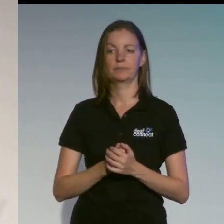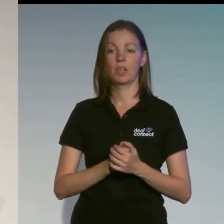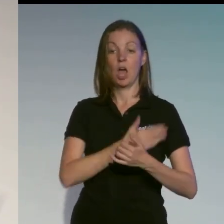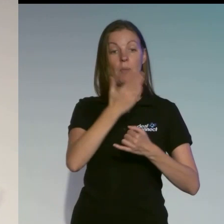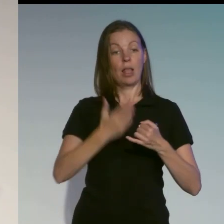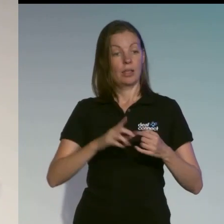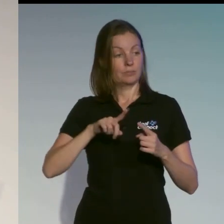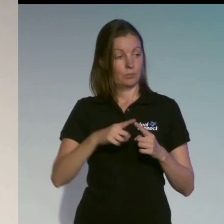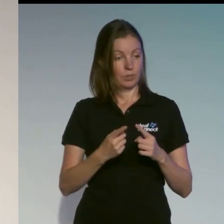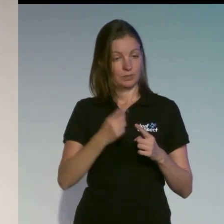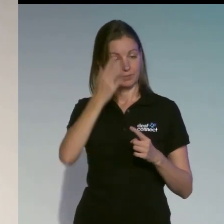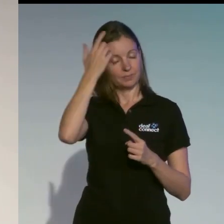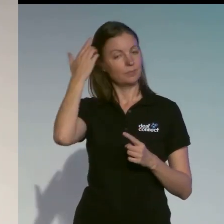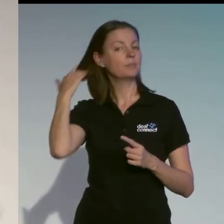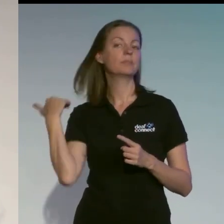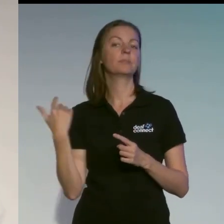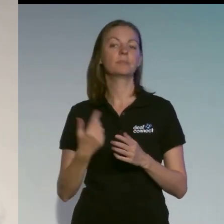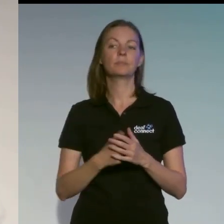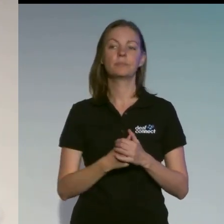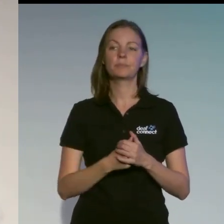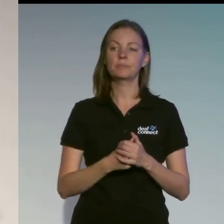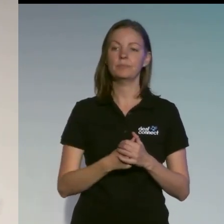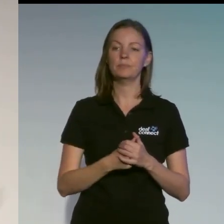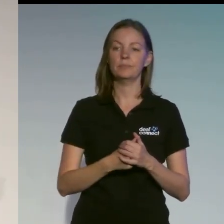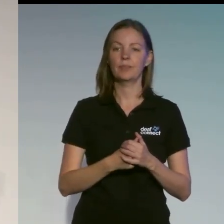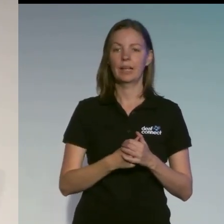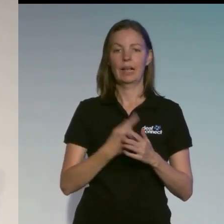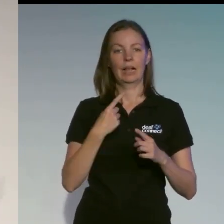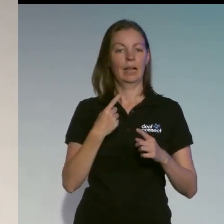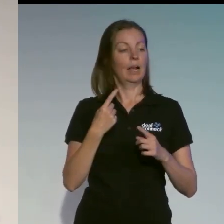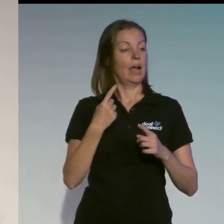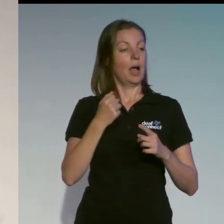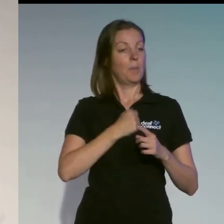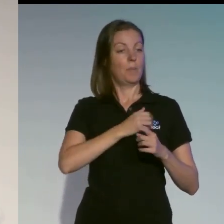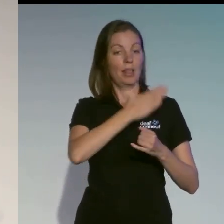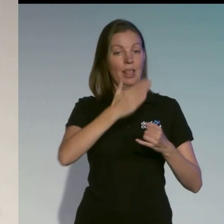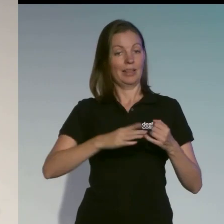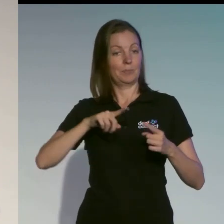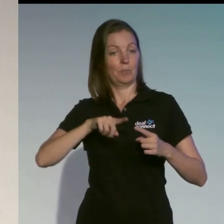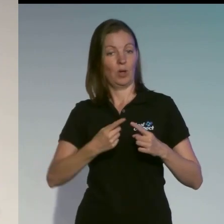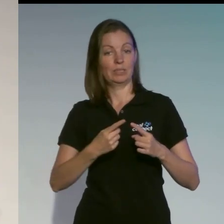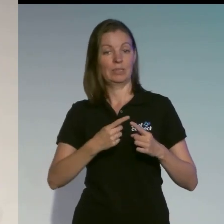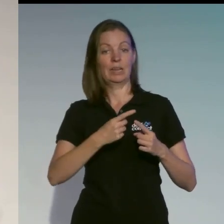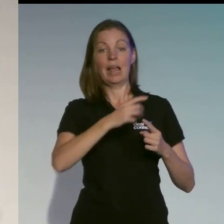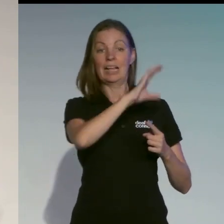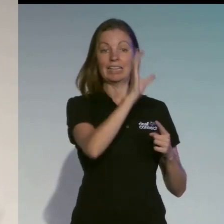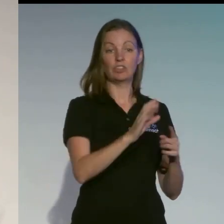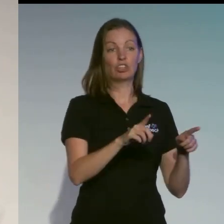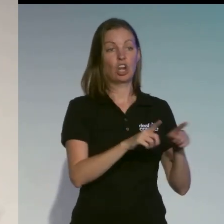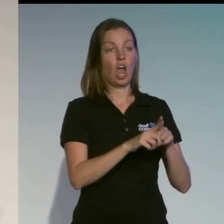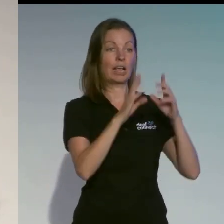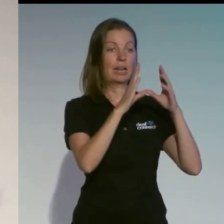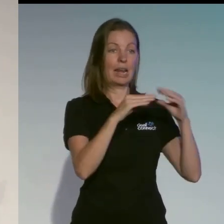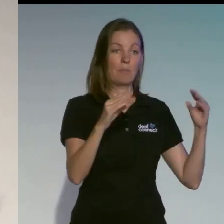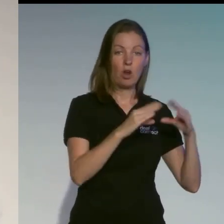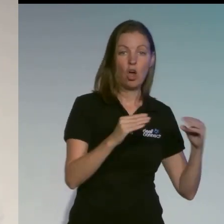I finish this somehow mix of a TED Talk and an elevator pitch, is that while countries like Kenya, Lebanon, and Australia